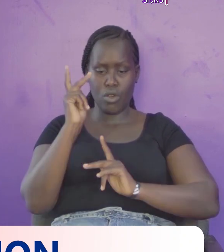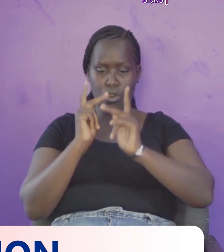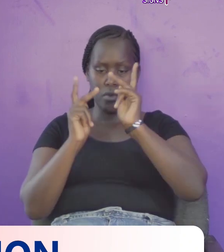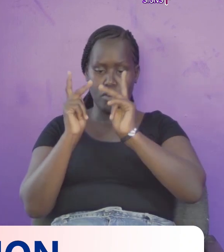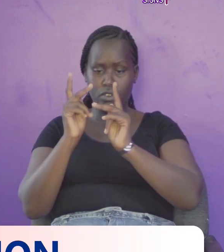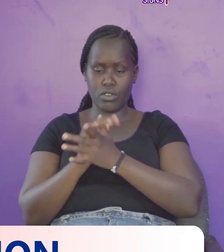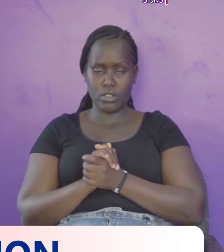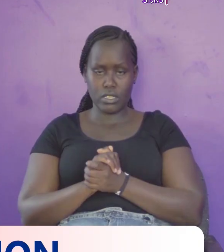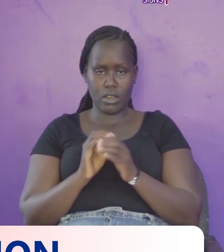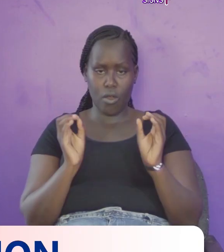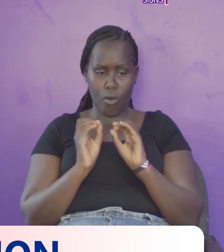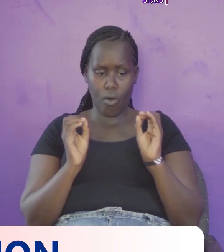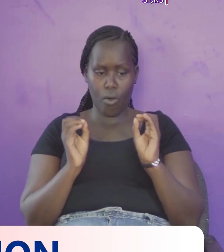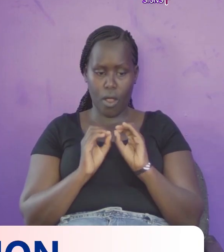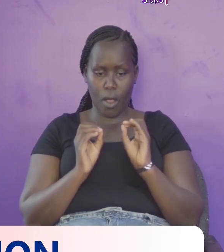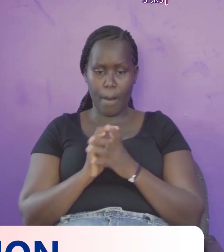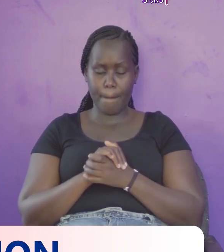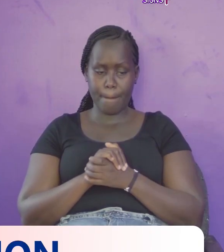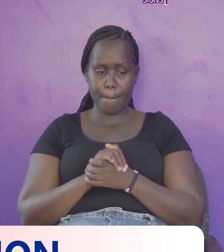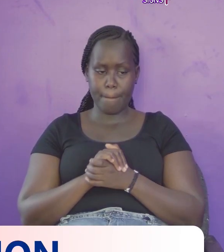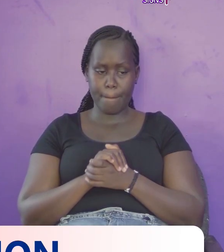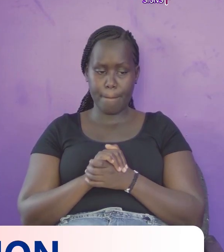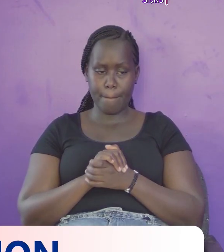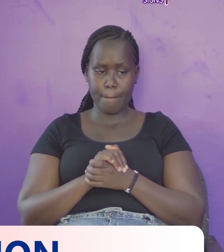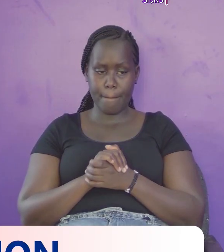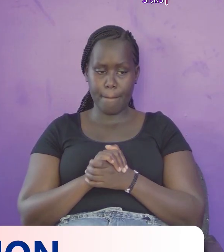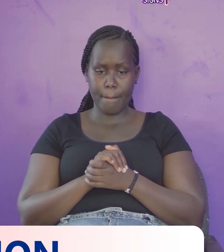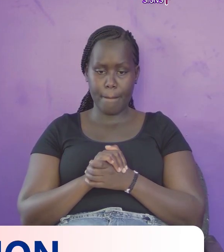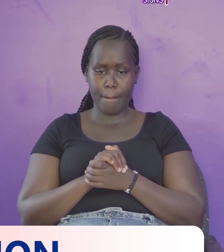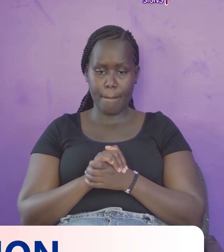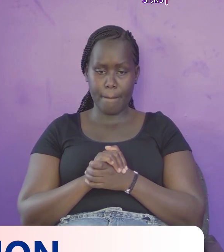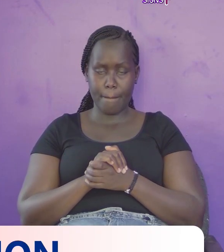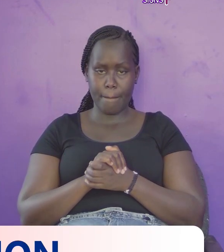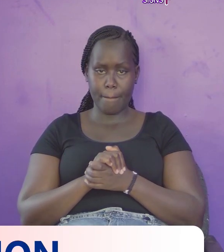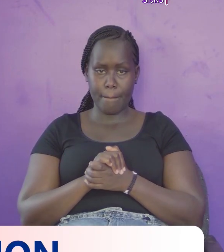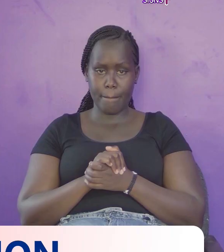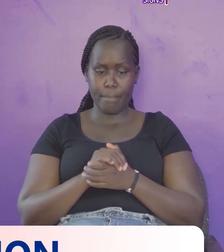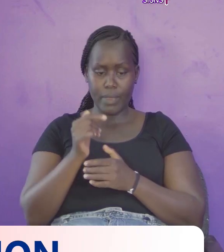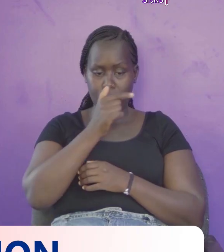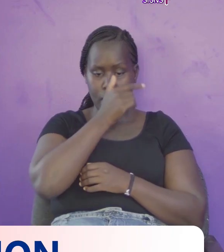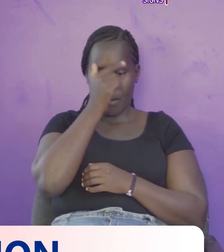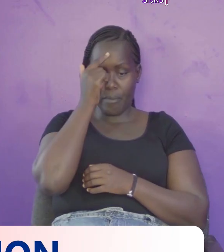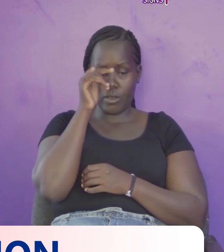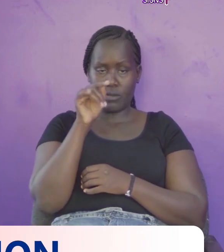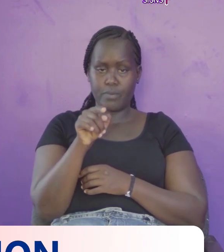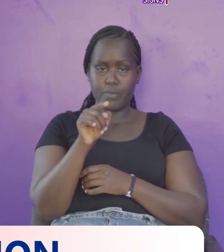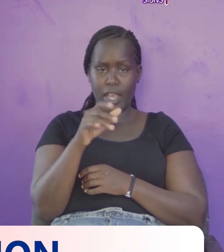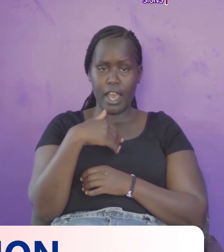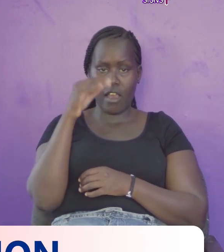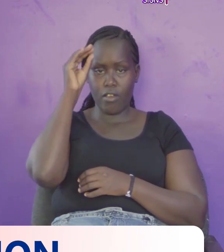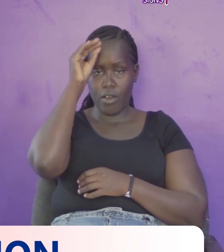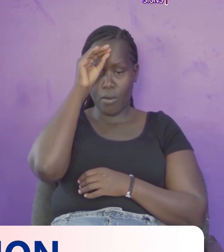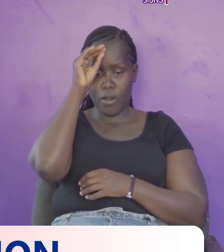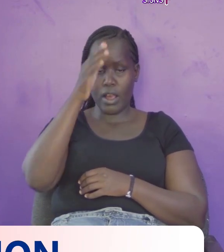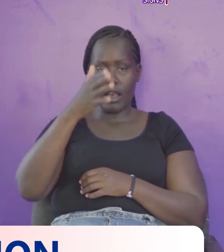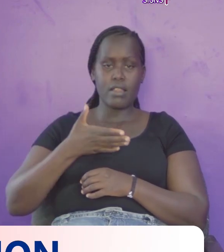staff. Because you see, those ones, genuine security. They don't. Right. Because those ones have an obligation. They are